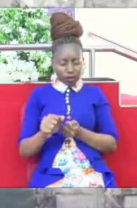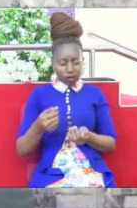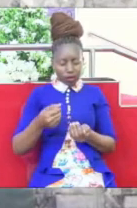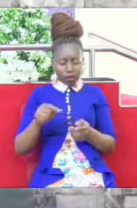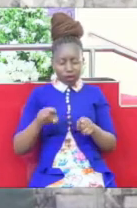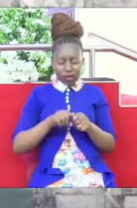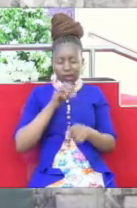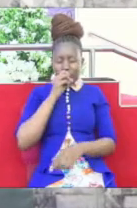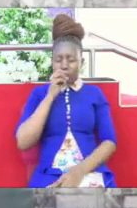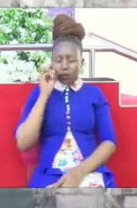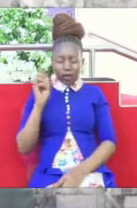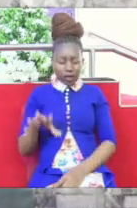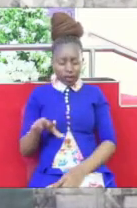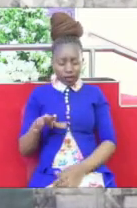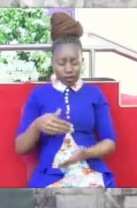house.